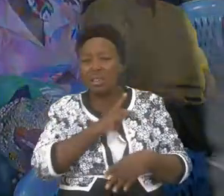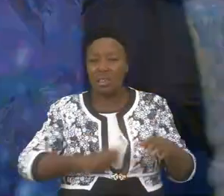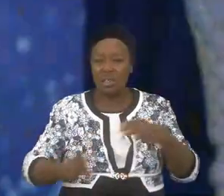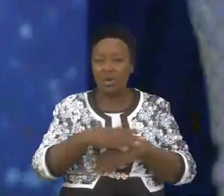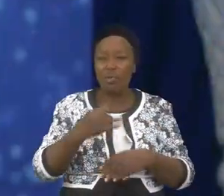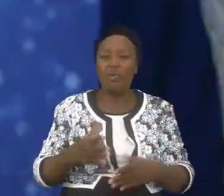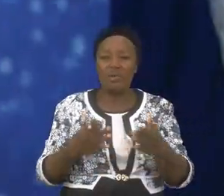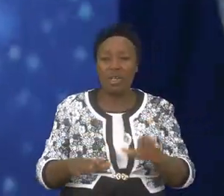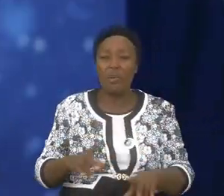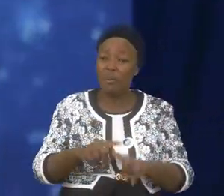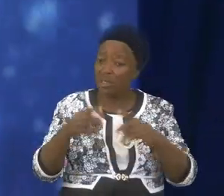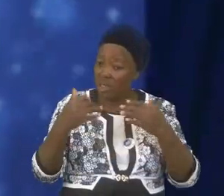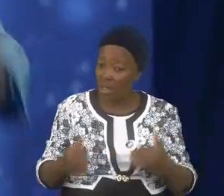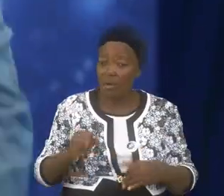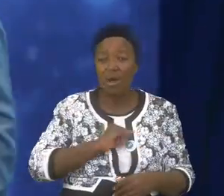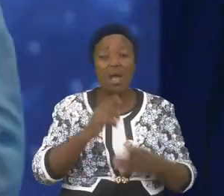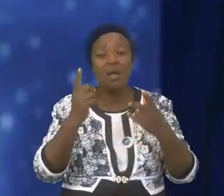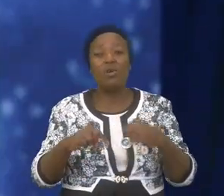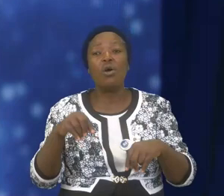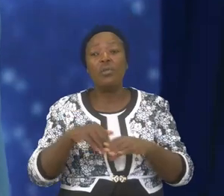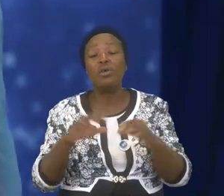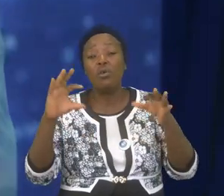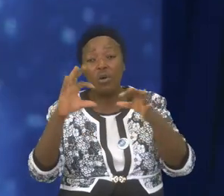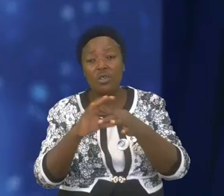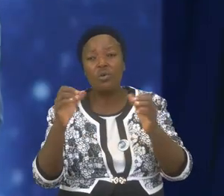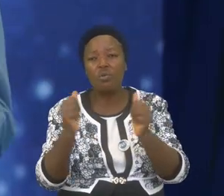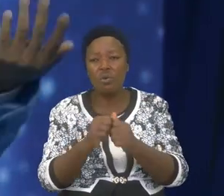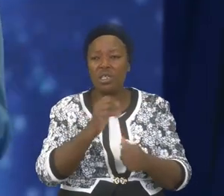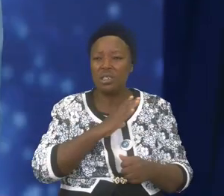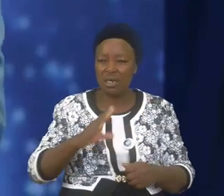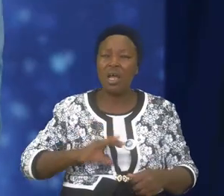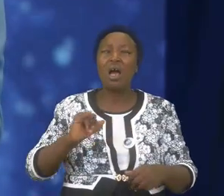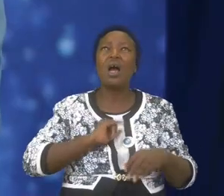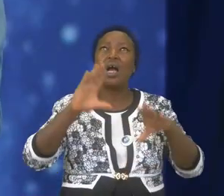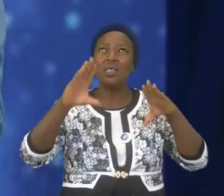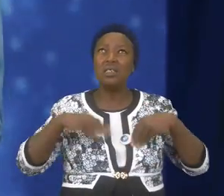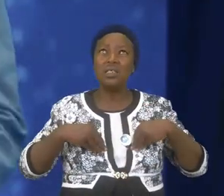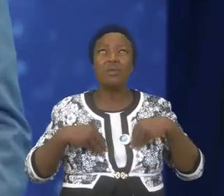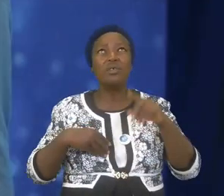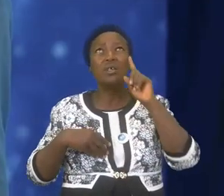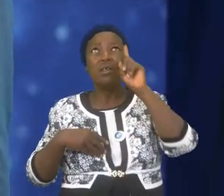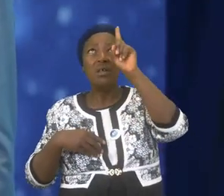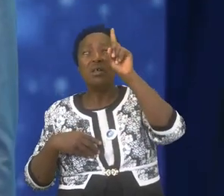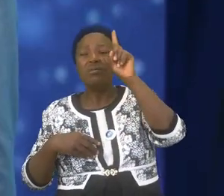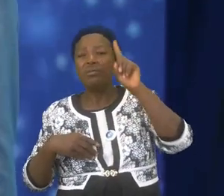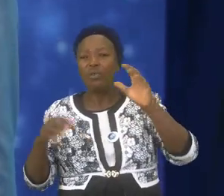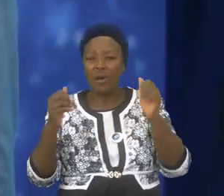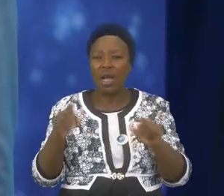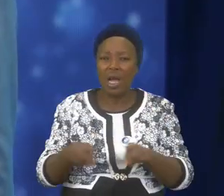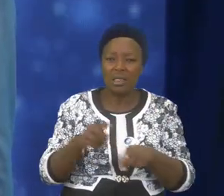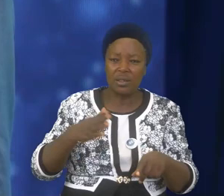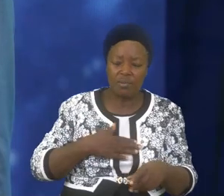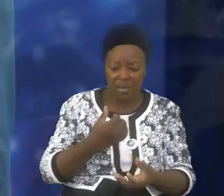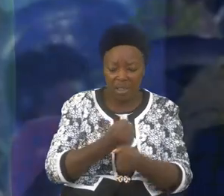I accept Him as my Savior. I accept Him as my Lord. Raise up the hand